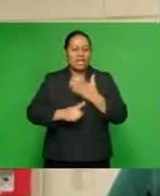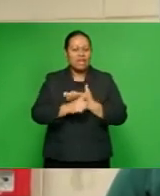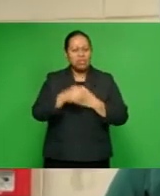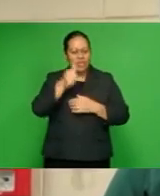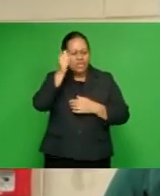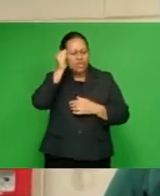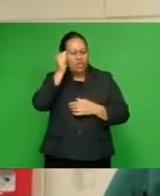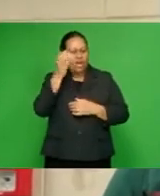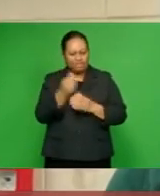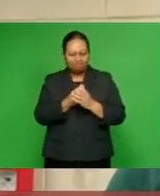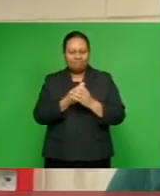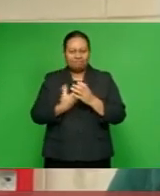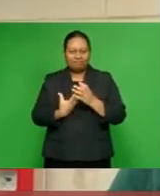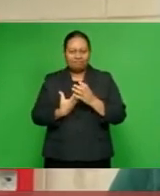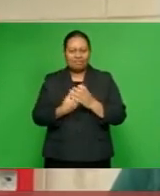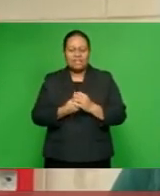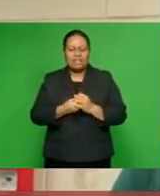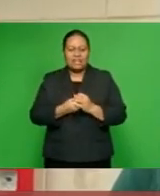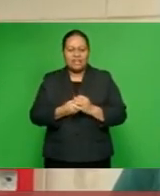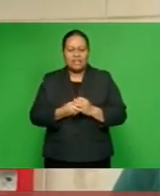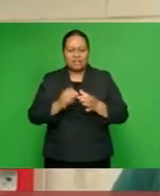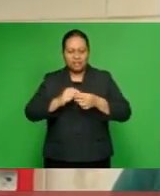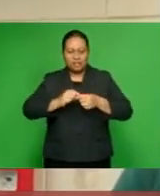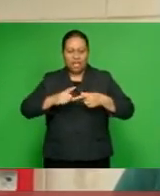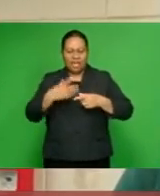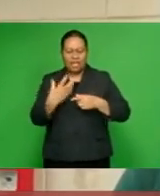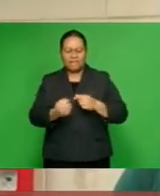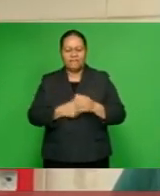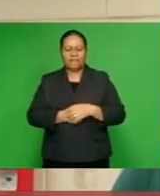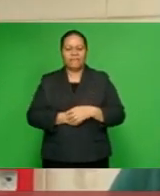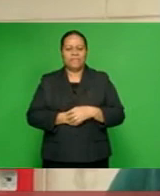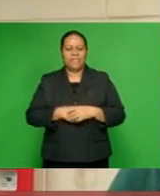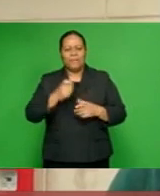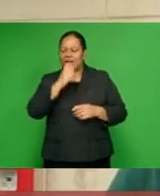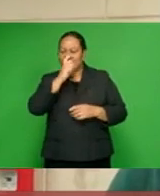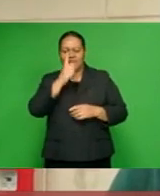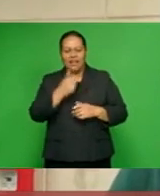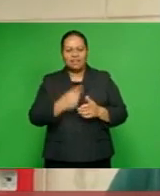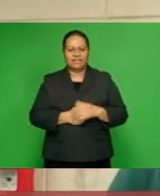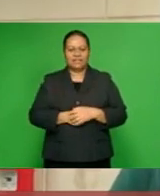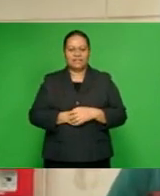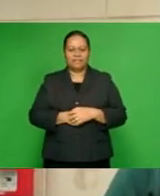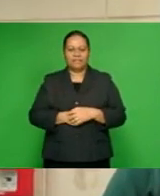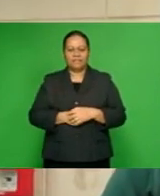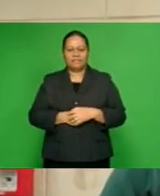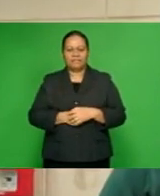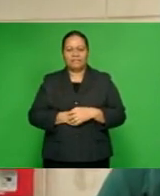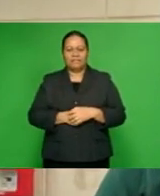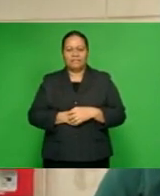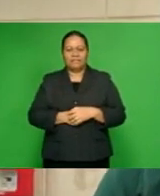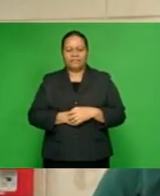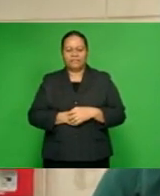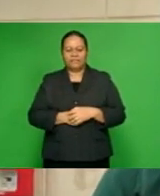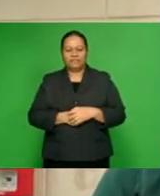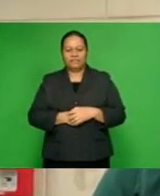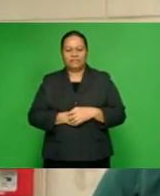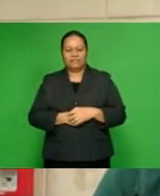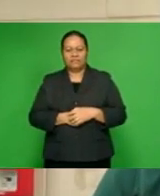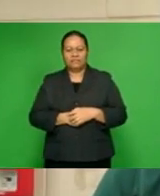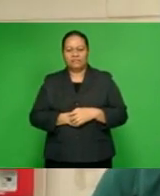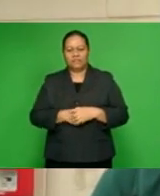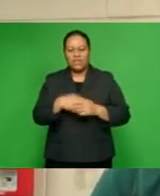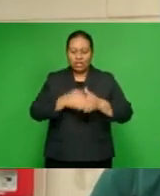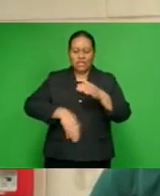it. Our strikers are not aggressive enough, so you saw I stopped the